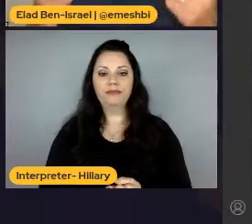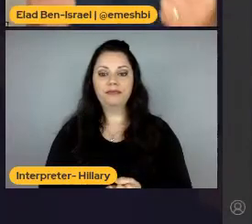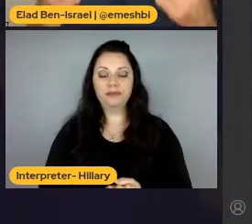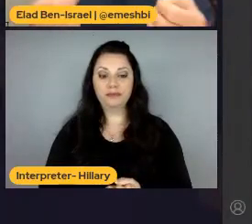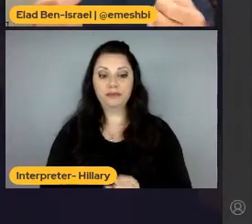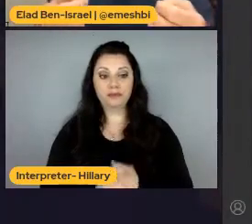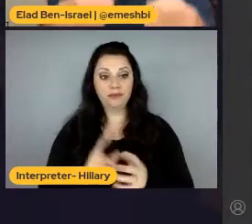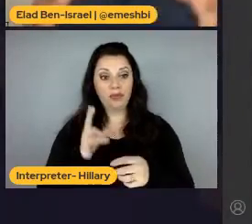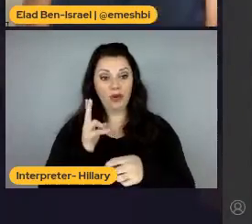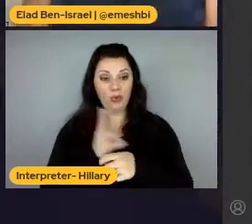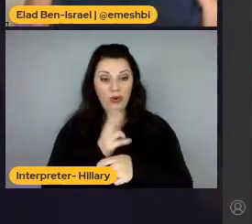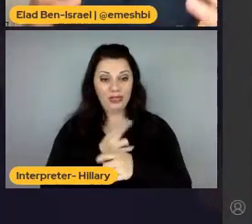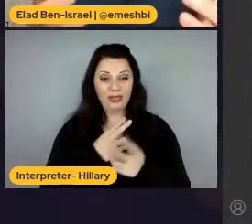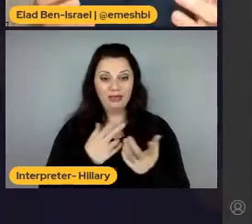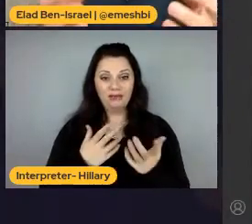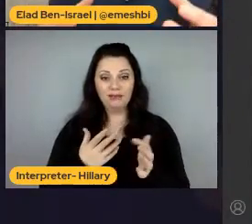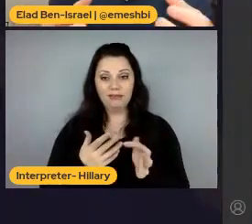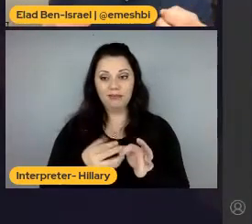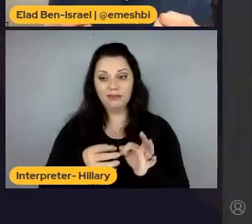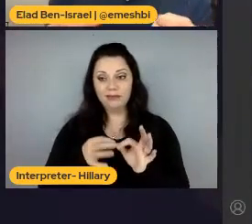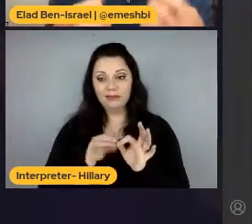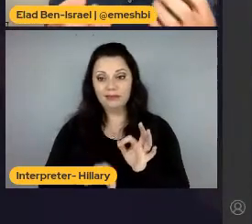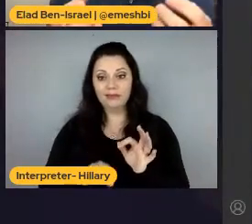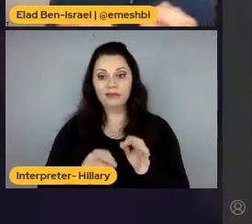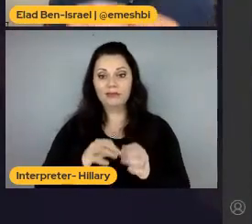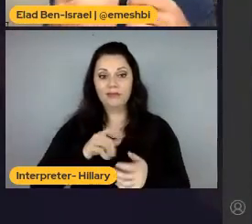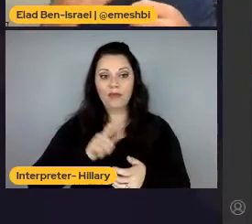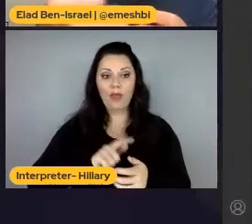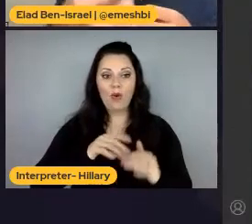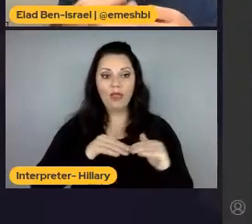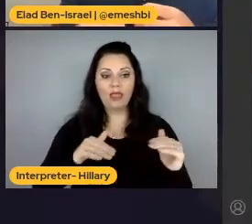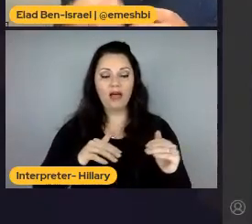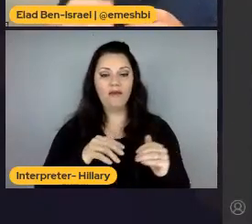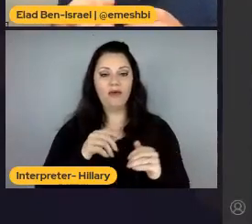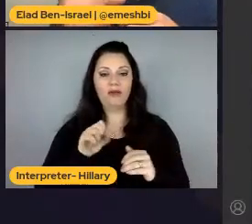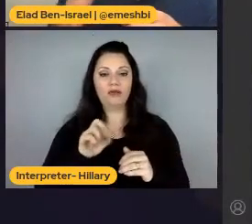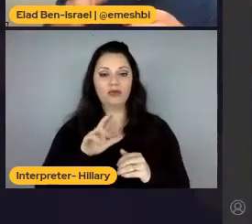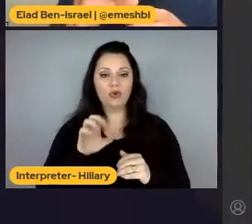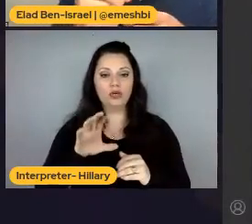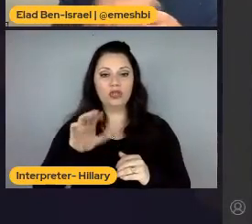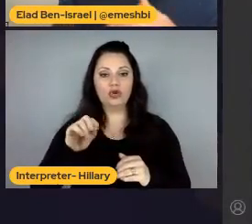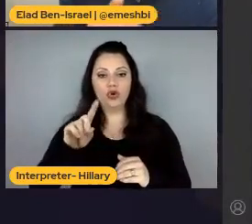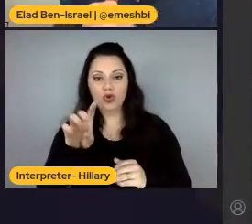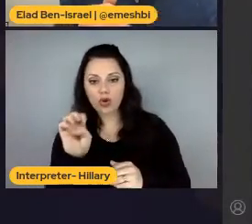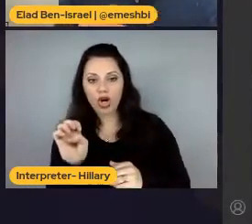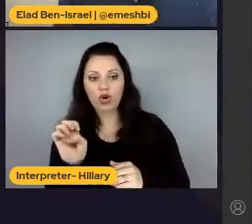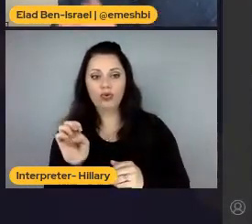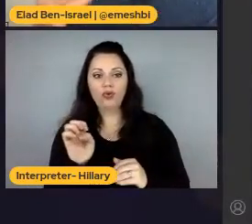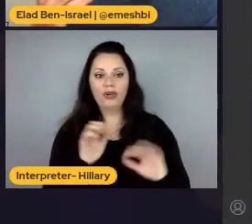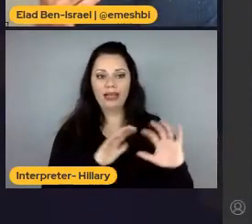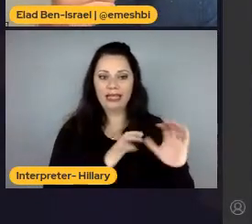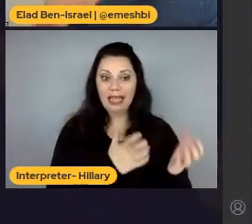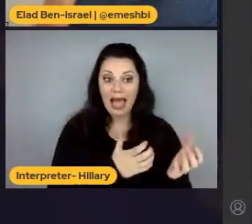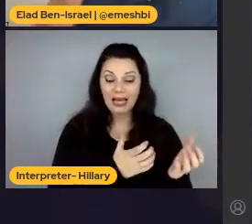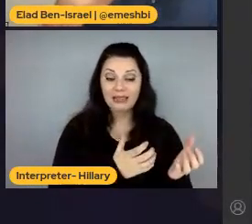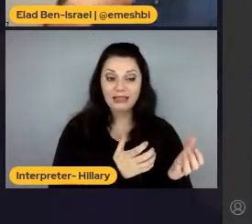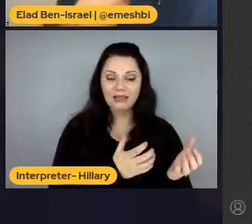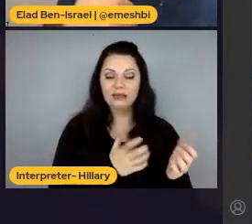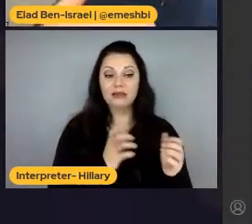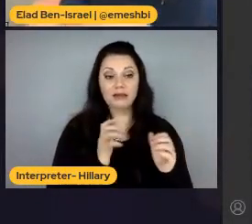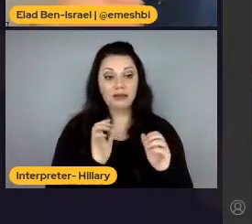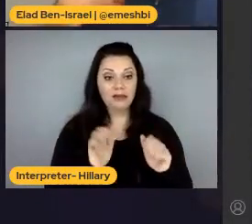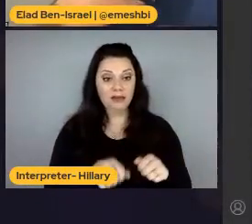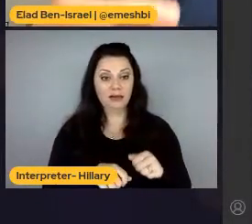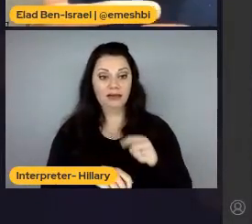a very low level source code construct, or a very low level source code class. You could imagine